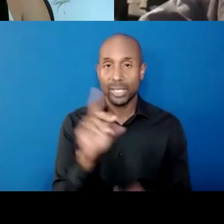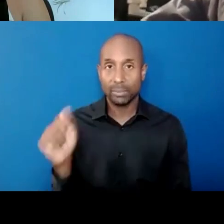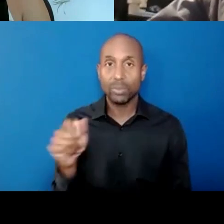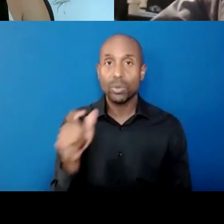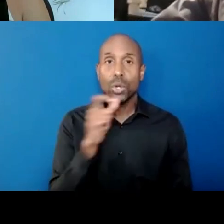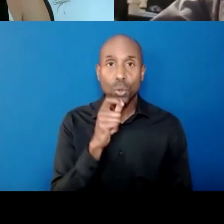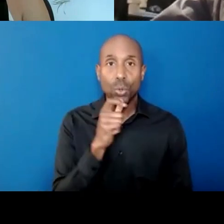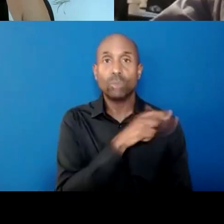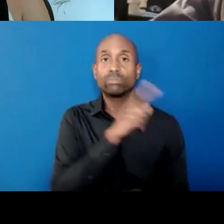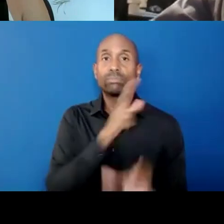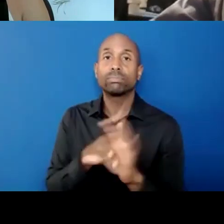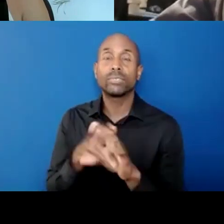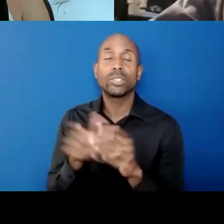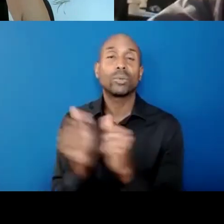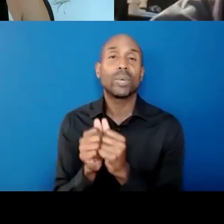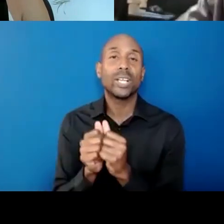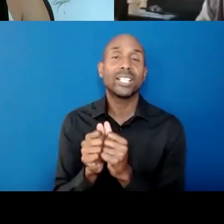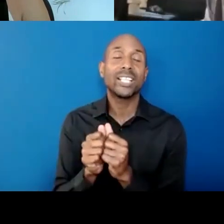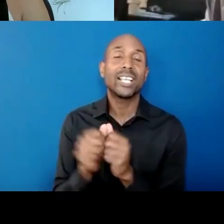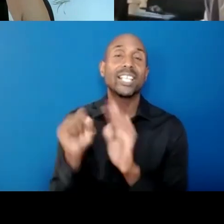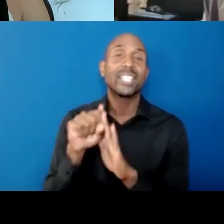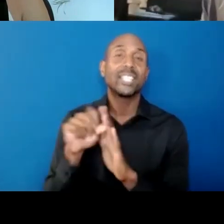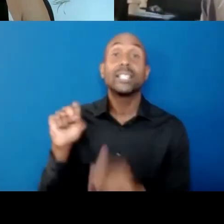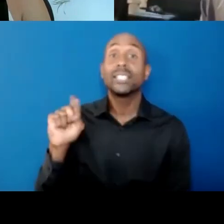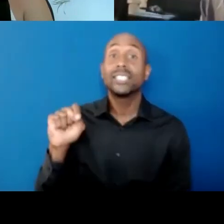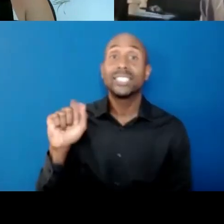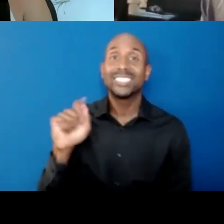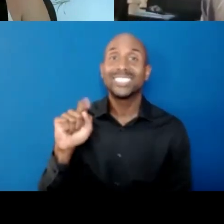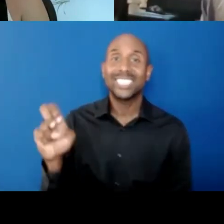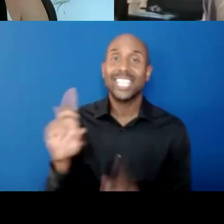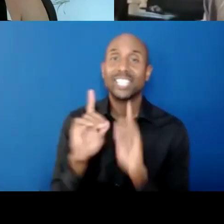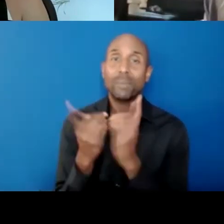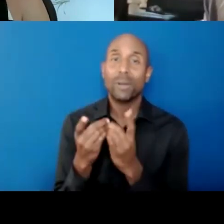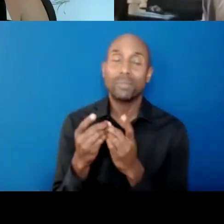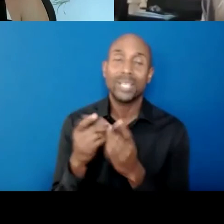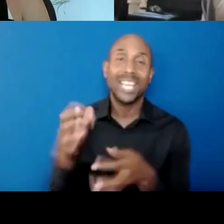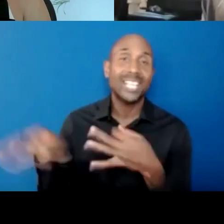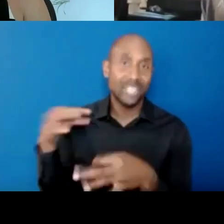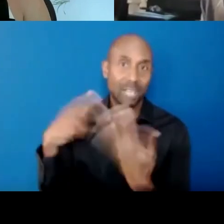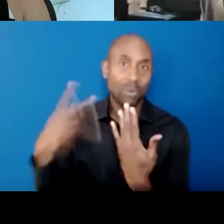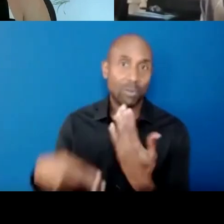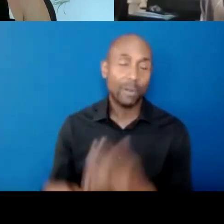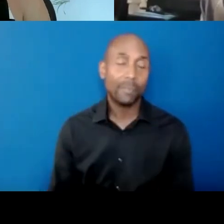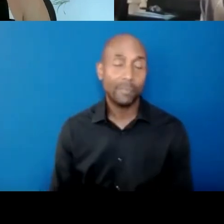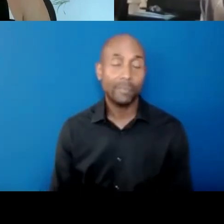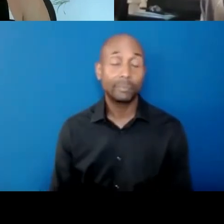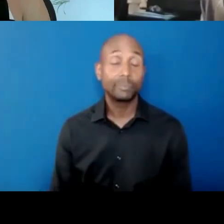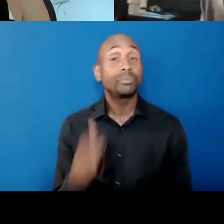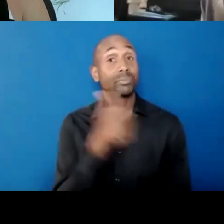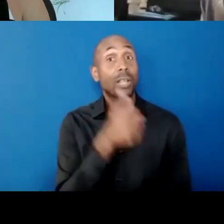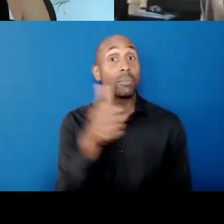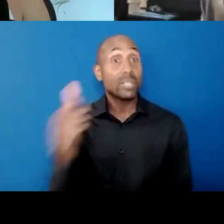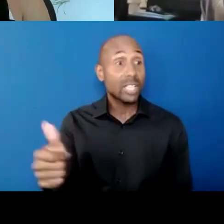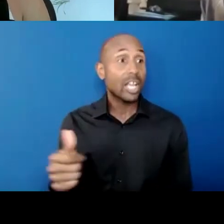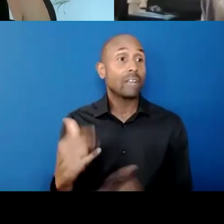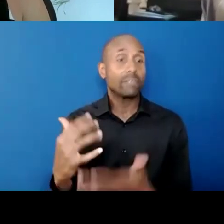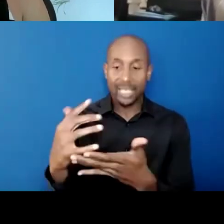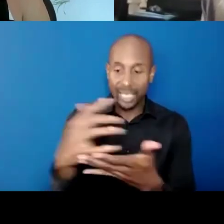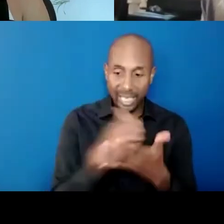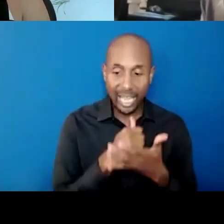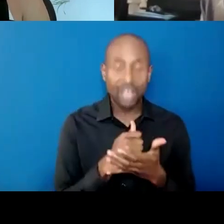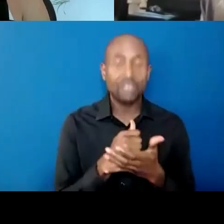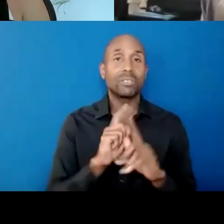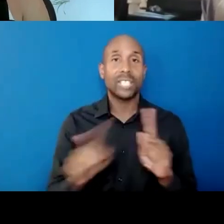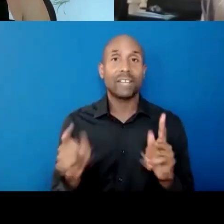exchange programs, and resources and materials that different offices have put together on their own to serve their